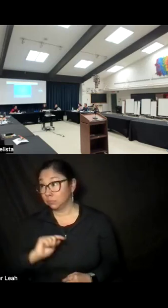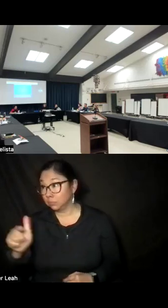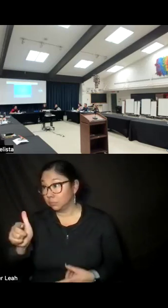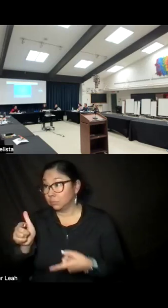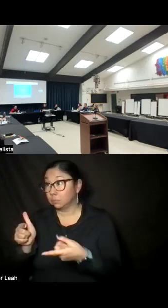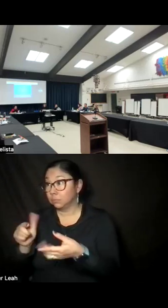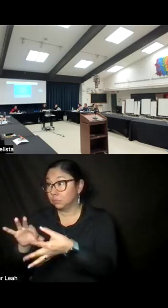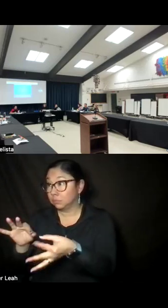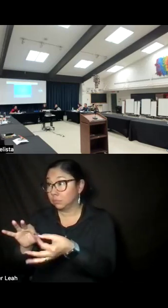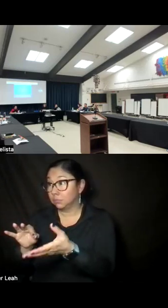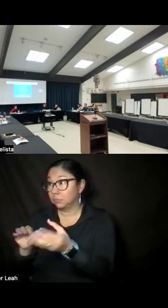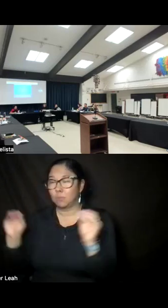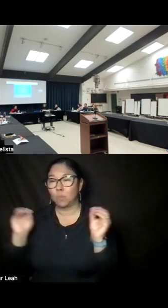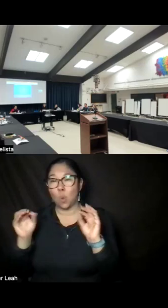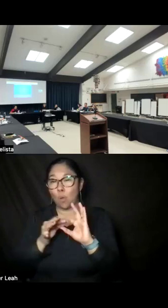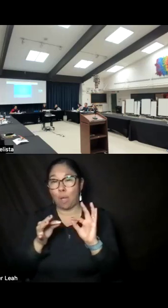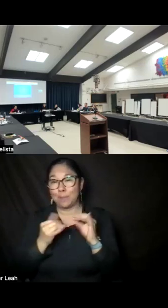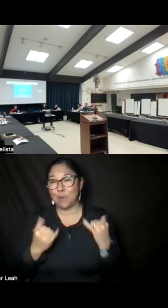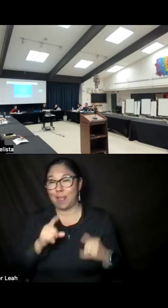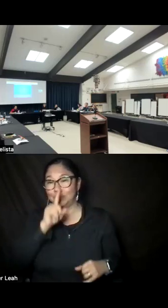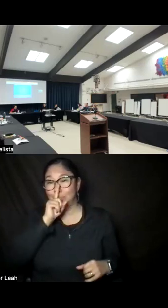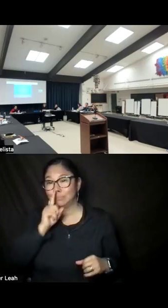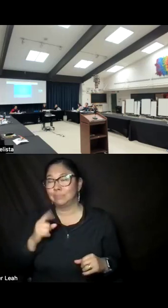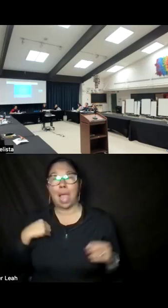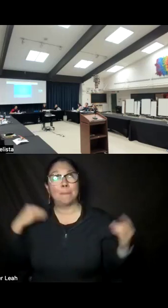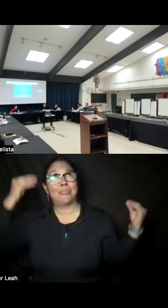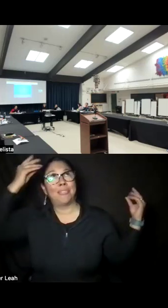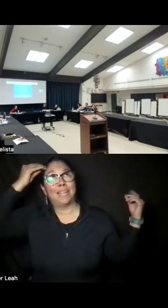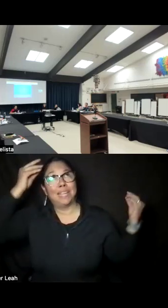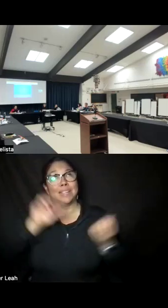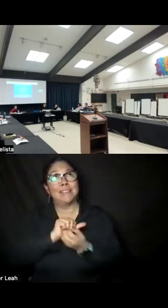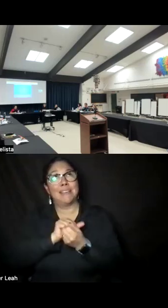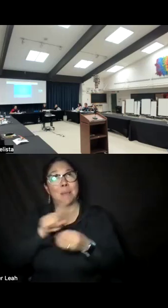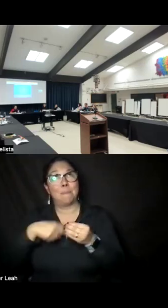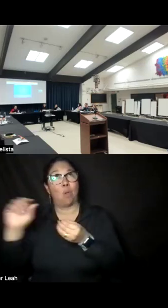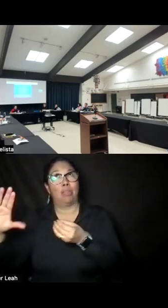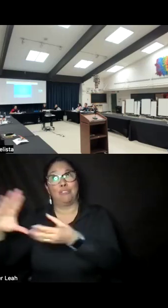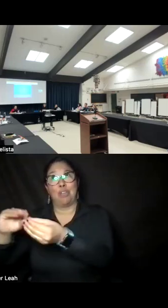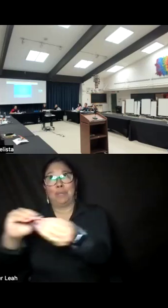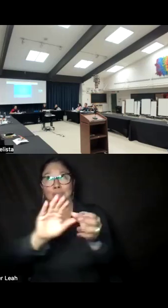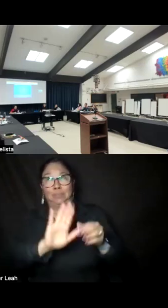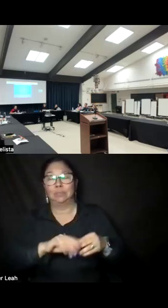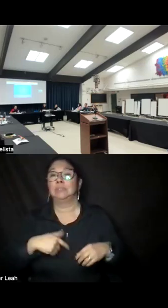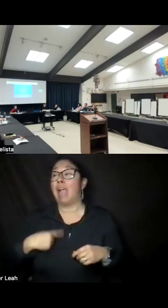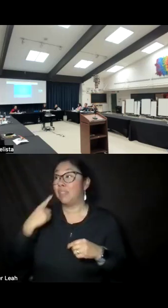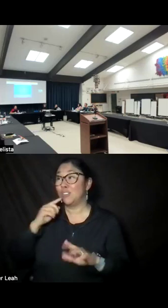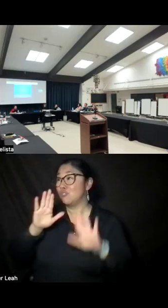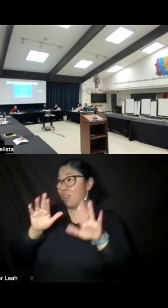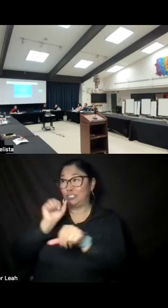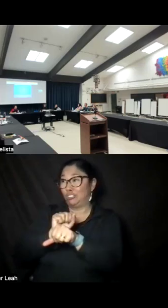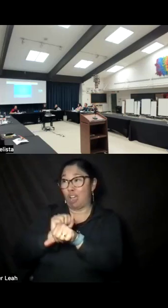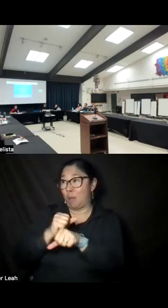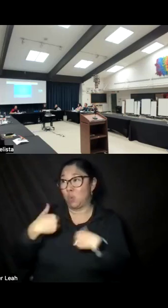No, I don't have a comment right now. I'm still thinking about it. I just want to say great job to the committee. That was